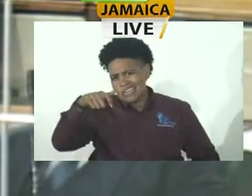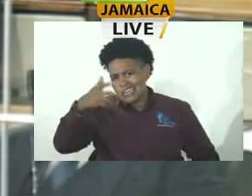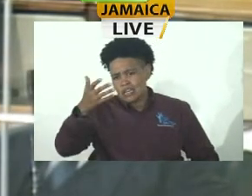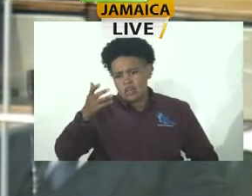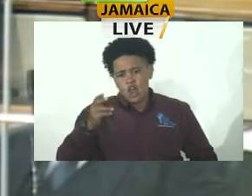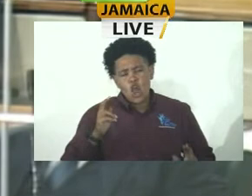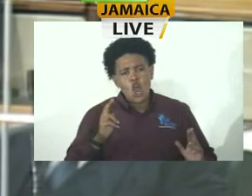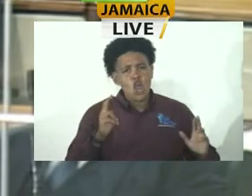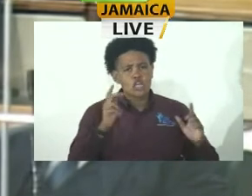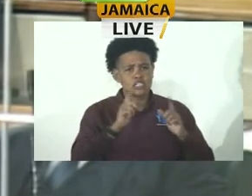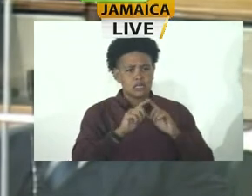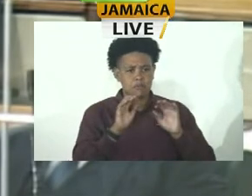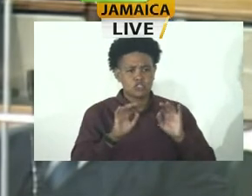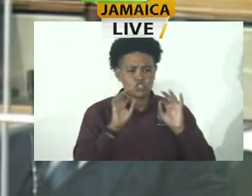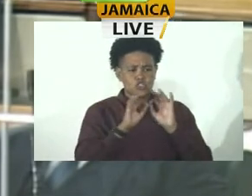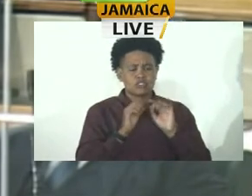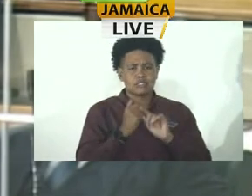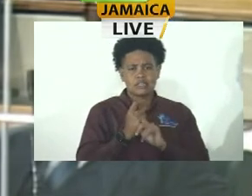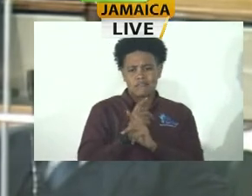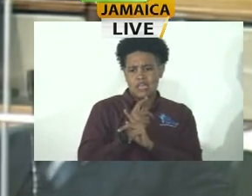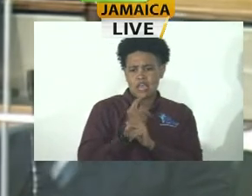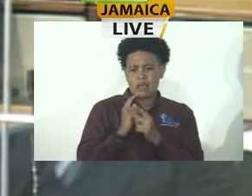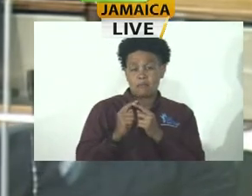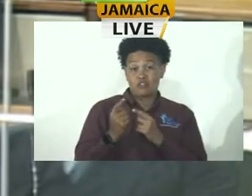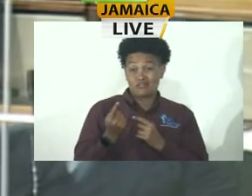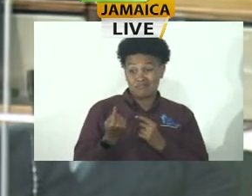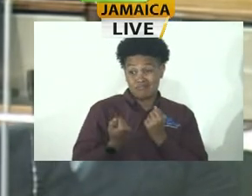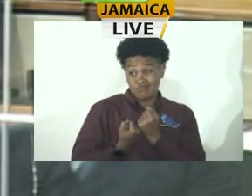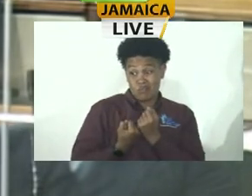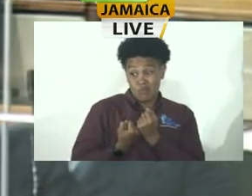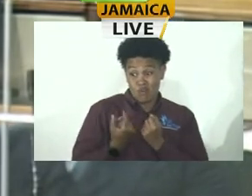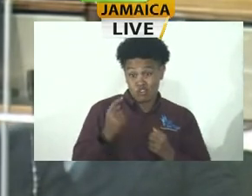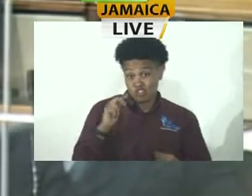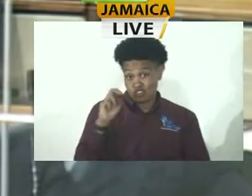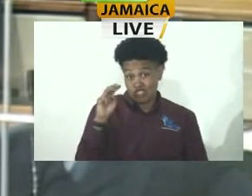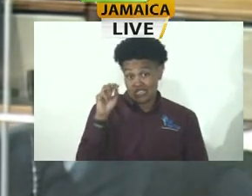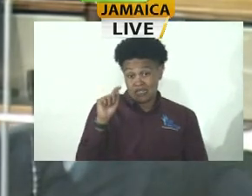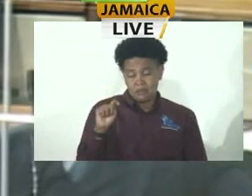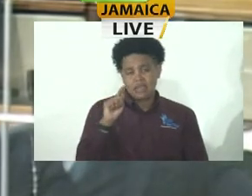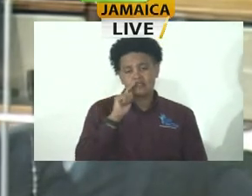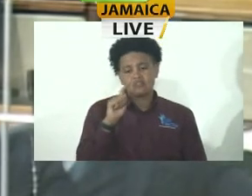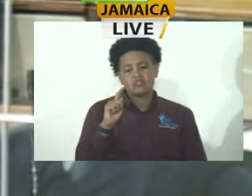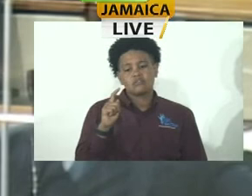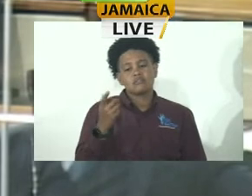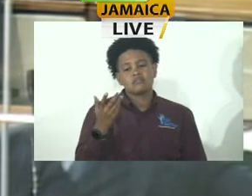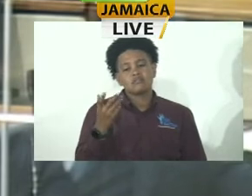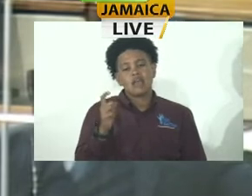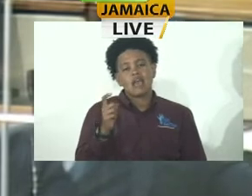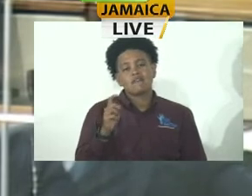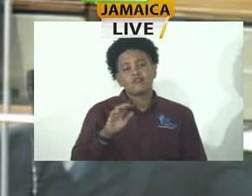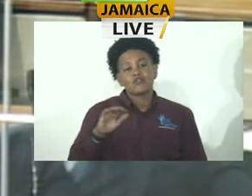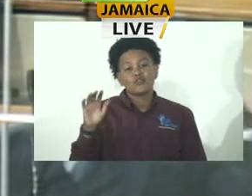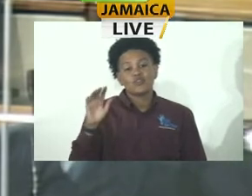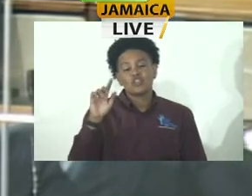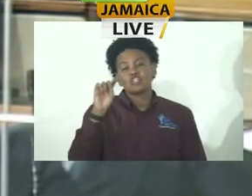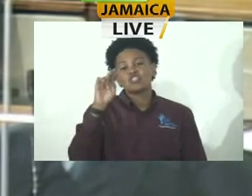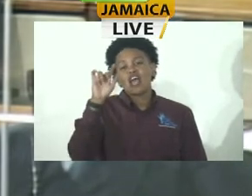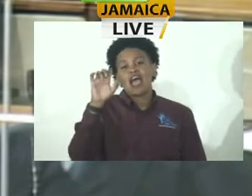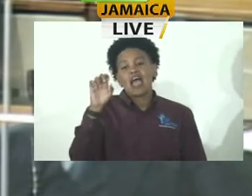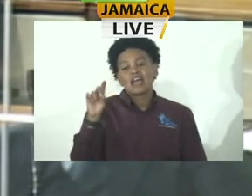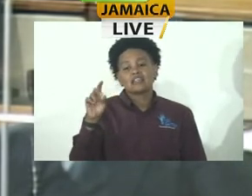urgent and critical care and treatment having to be arbitraged or triaged as they call